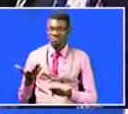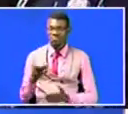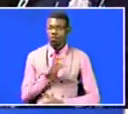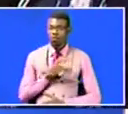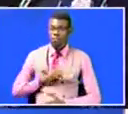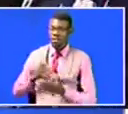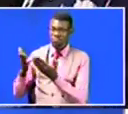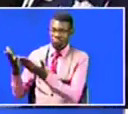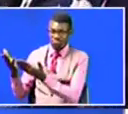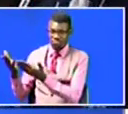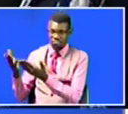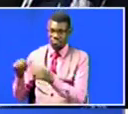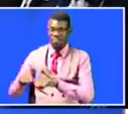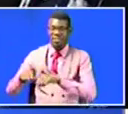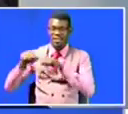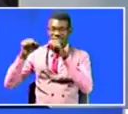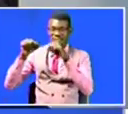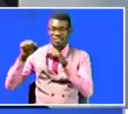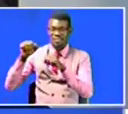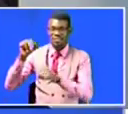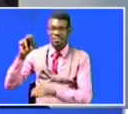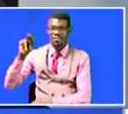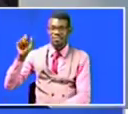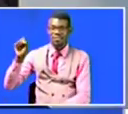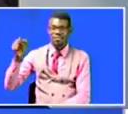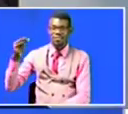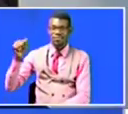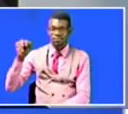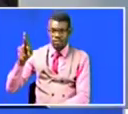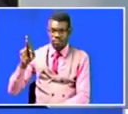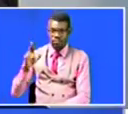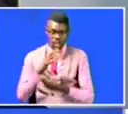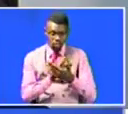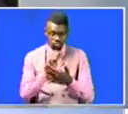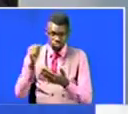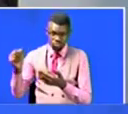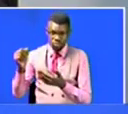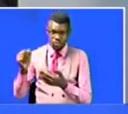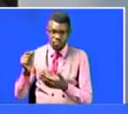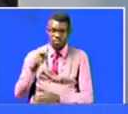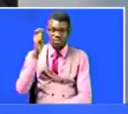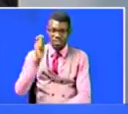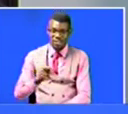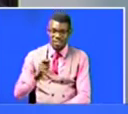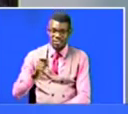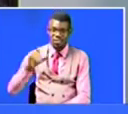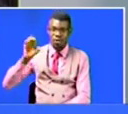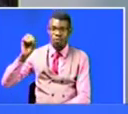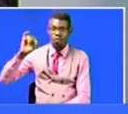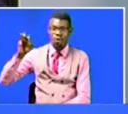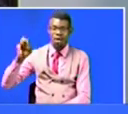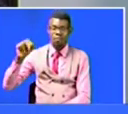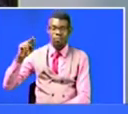by Appellate Court Judge Al-Nashir Visram. The current suspension of the Honorable Mr. Justice Professor Jacton B. Ojwang